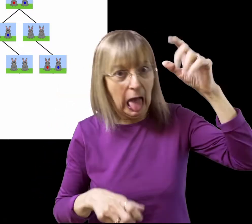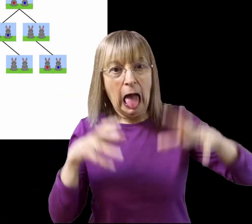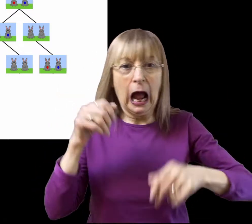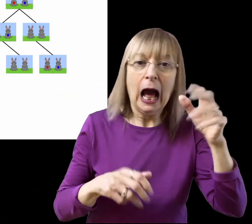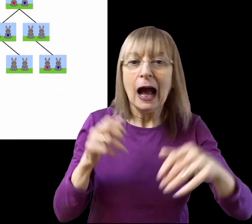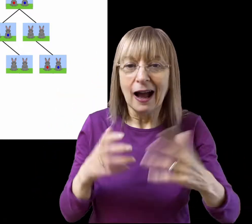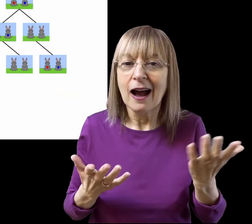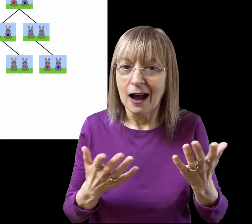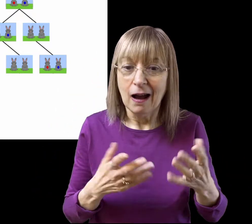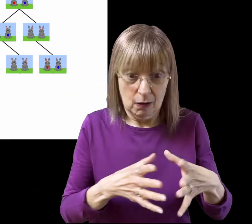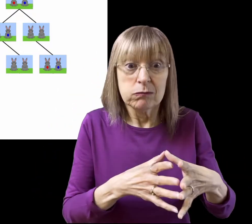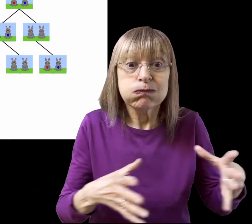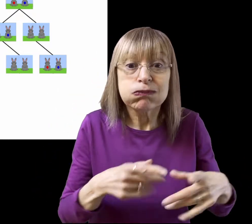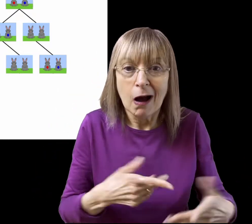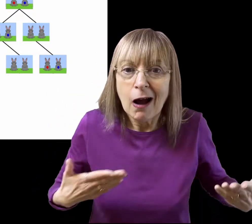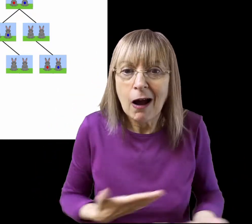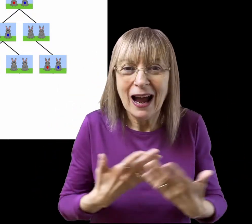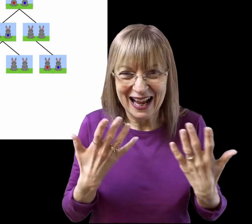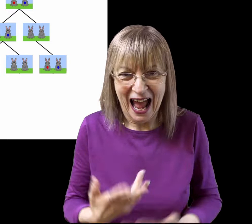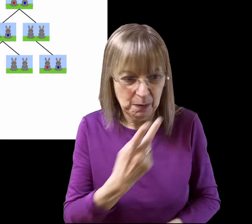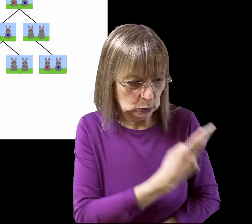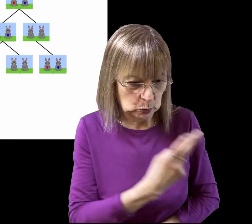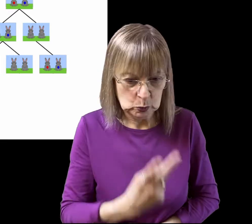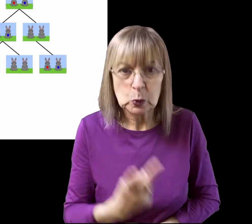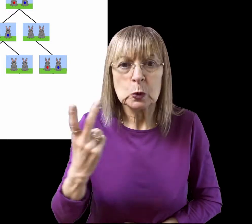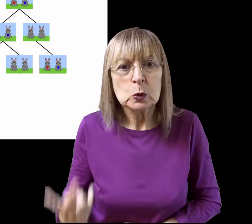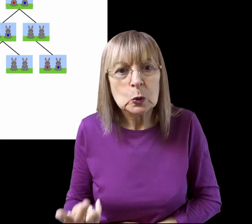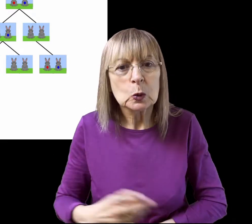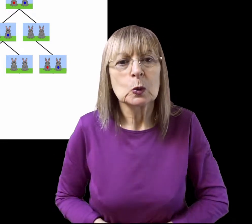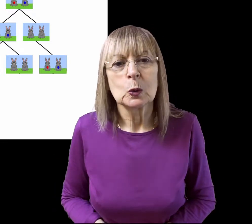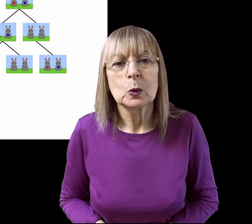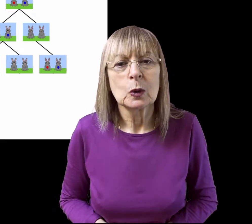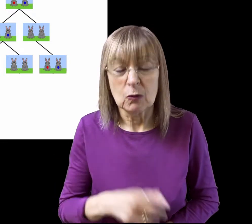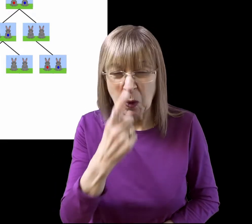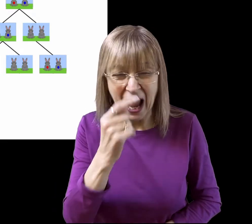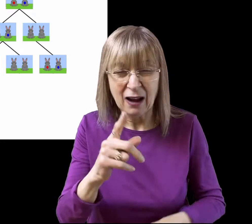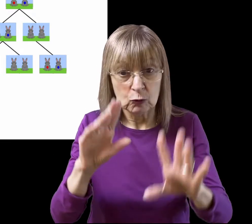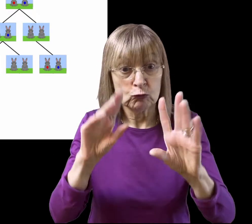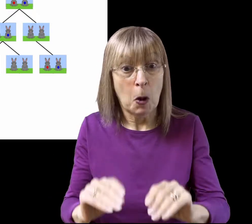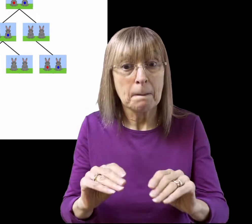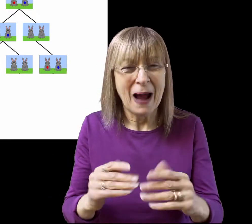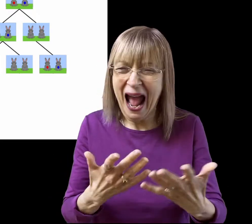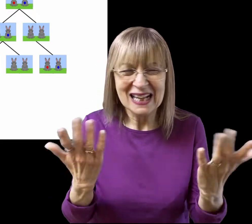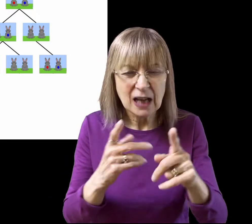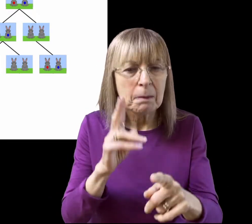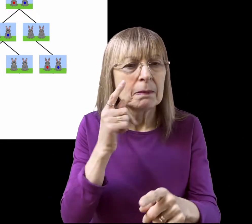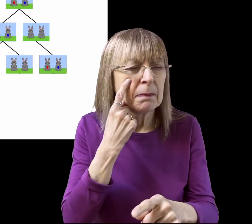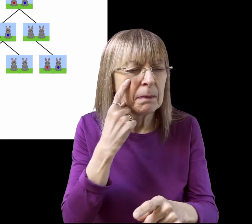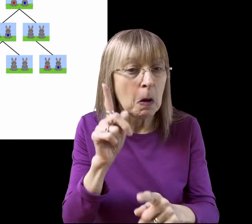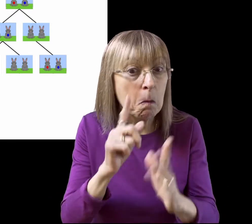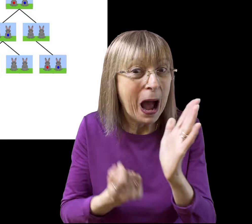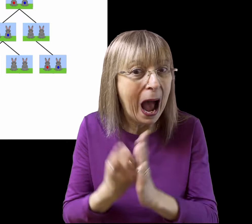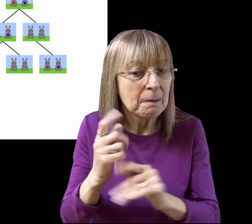So these weren't grown-ups, had babies. So now we have 3 pairs. You're welcome to pause me at any stage. Shall we see